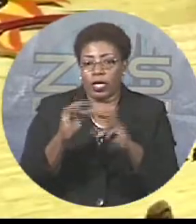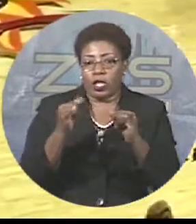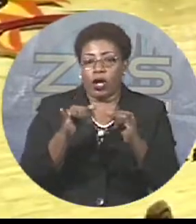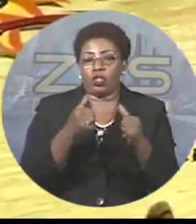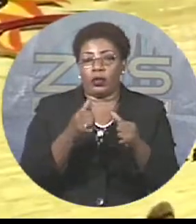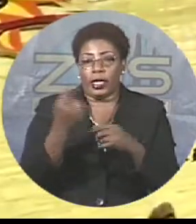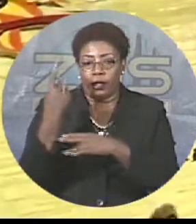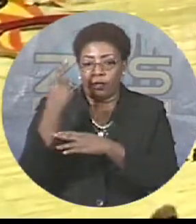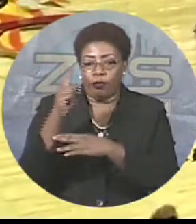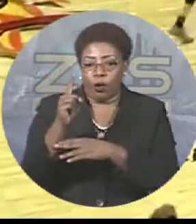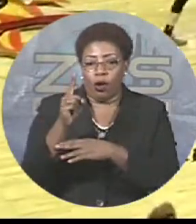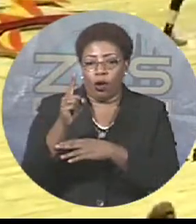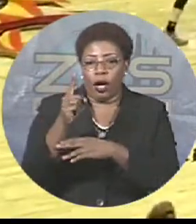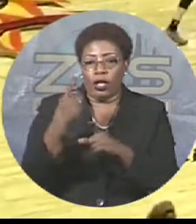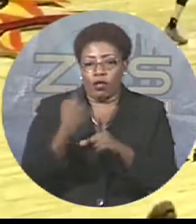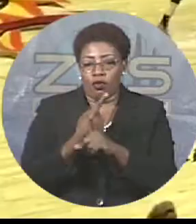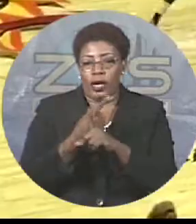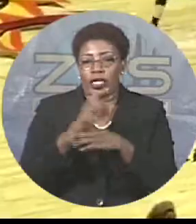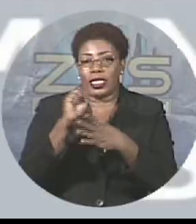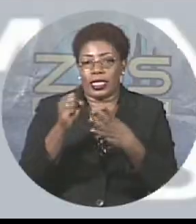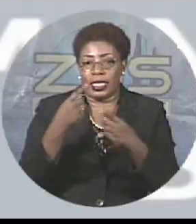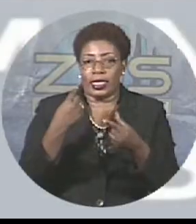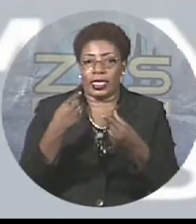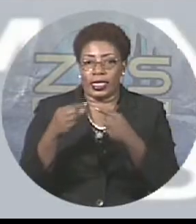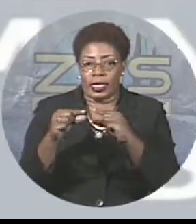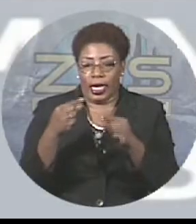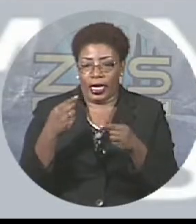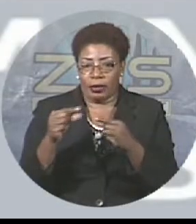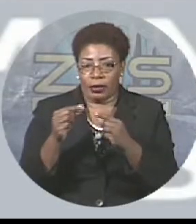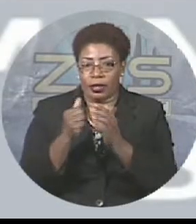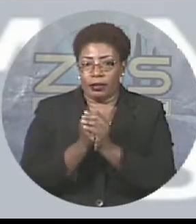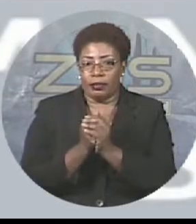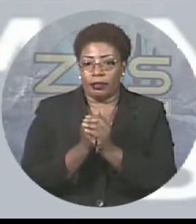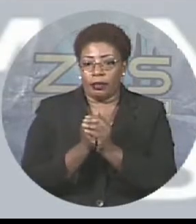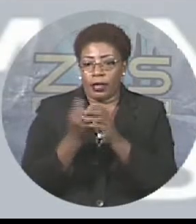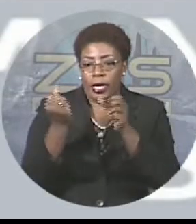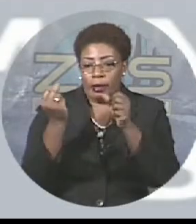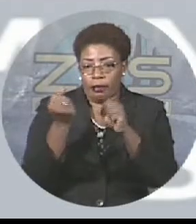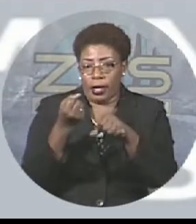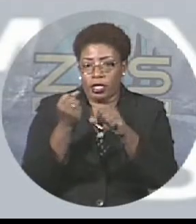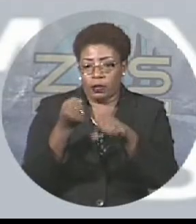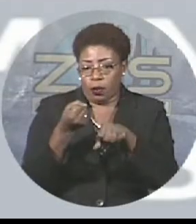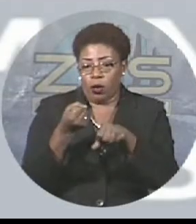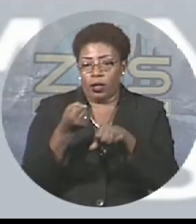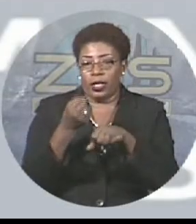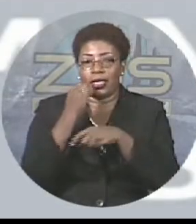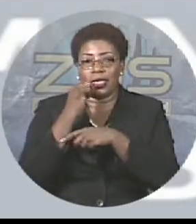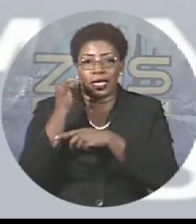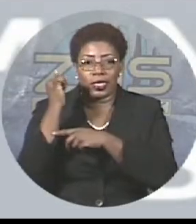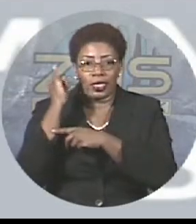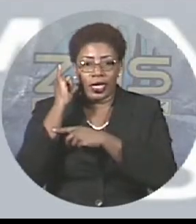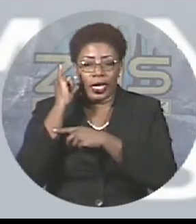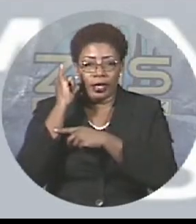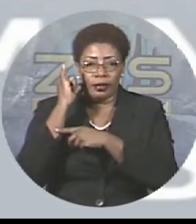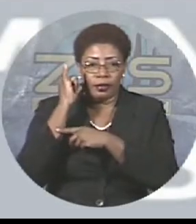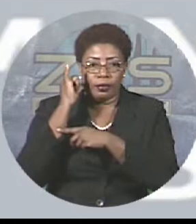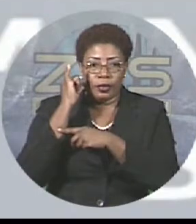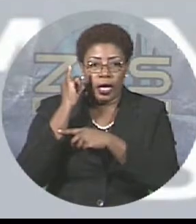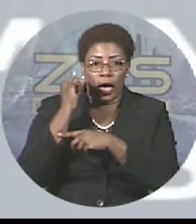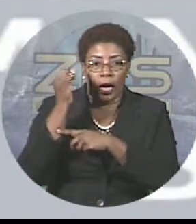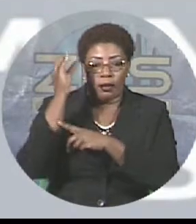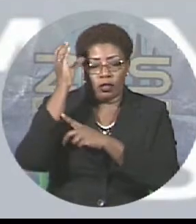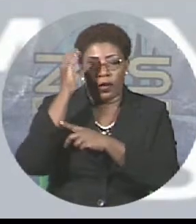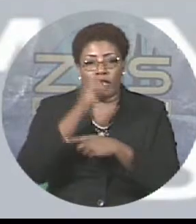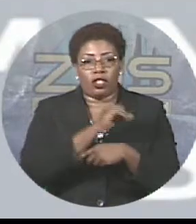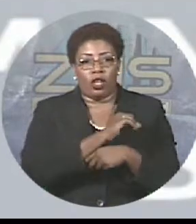these last two regular season games. From the minor league baseball diamond yesterday, Chavez Young 3-for-5, a double,